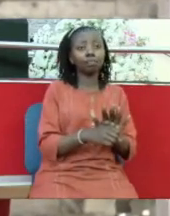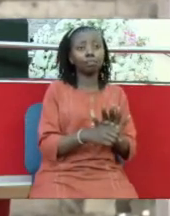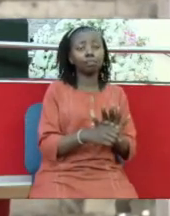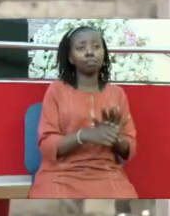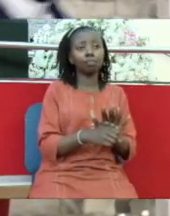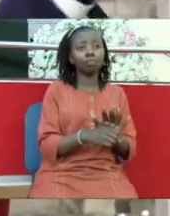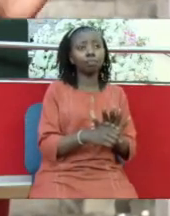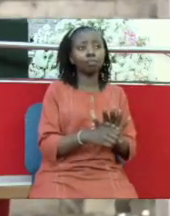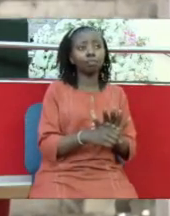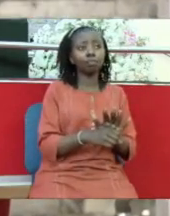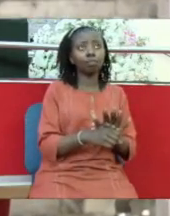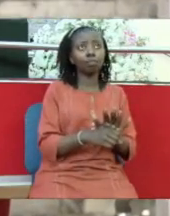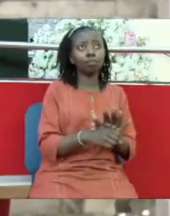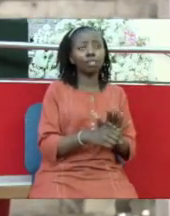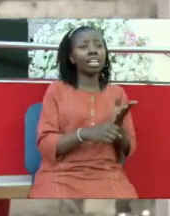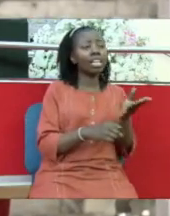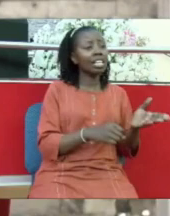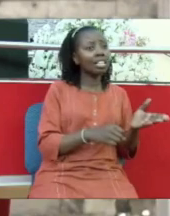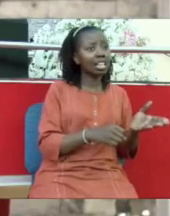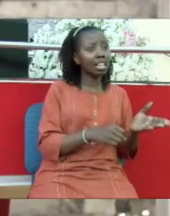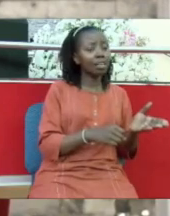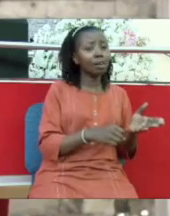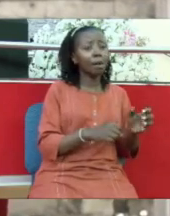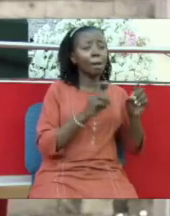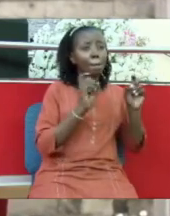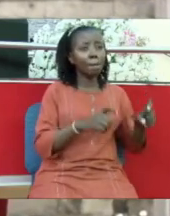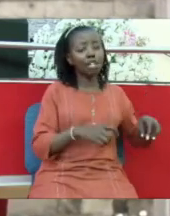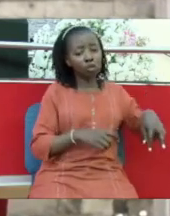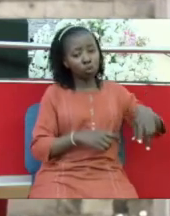they had still got to go to it.